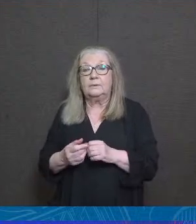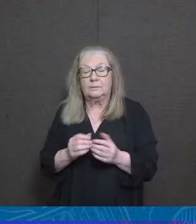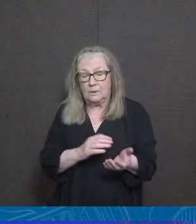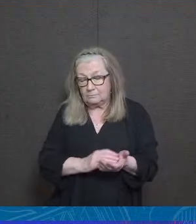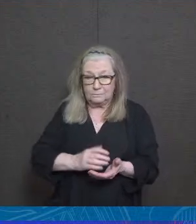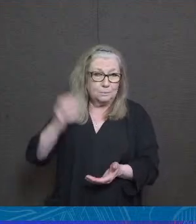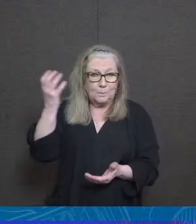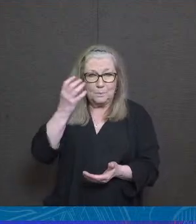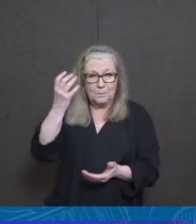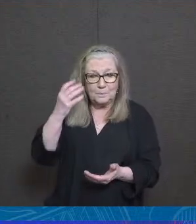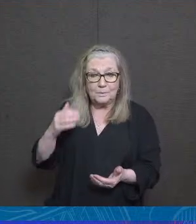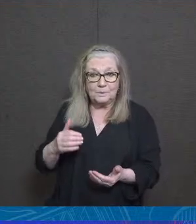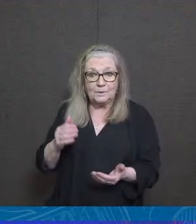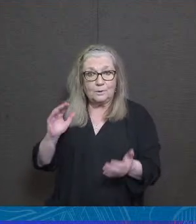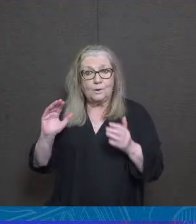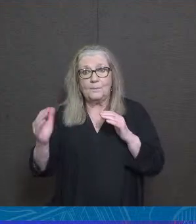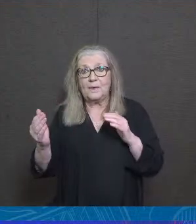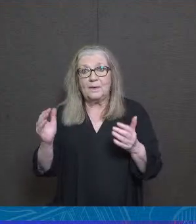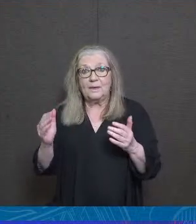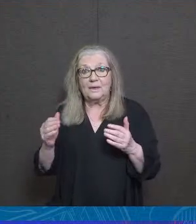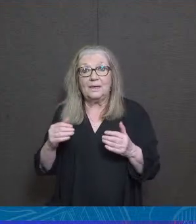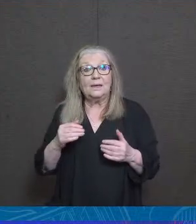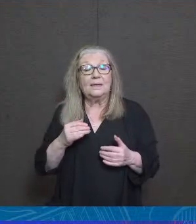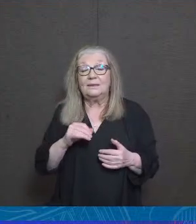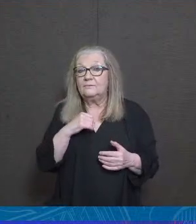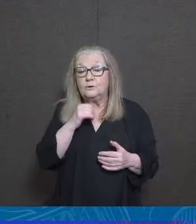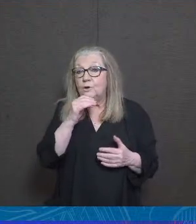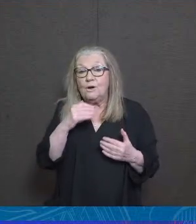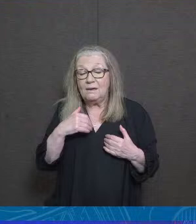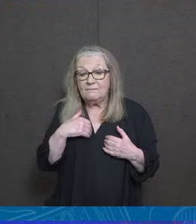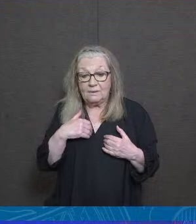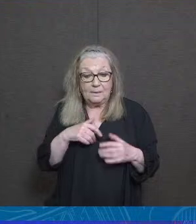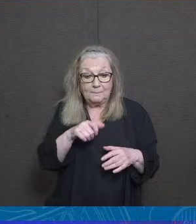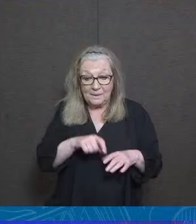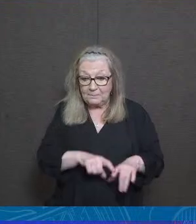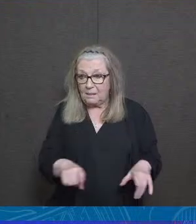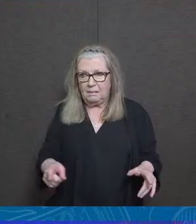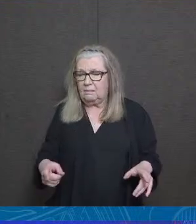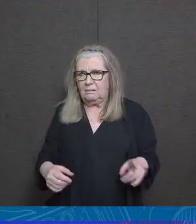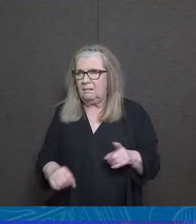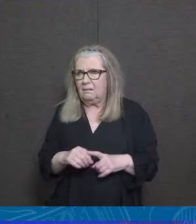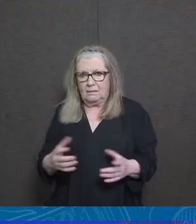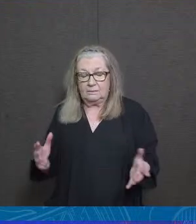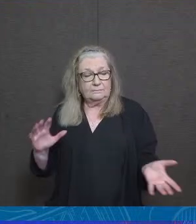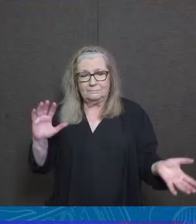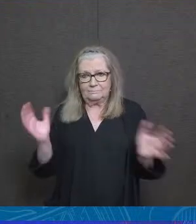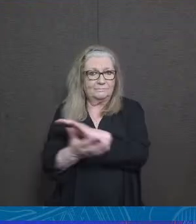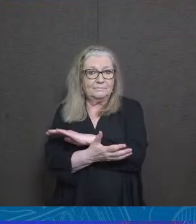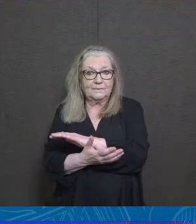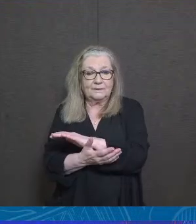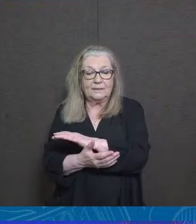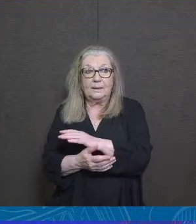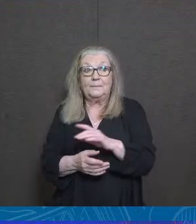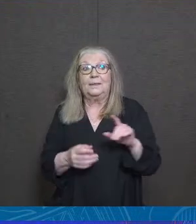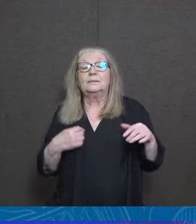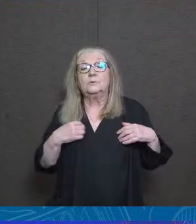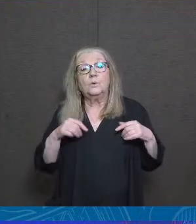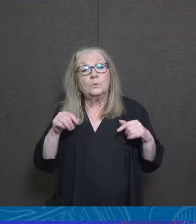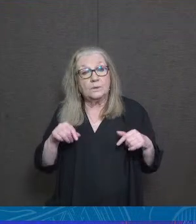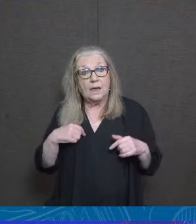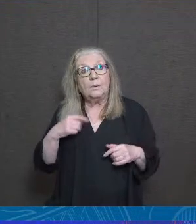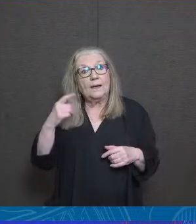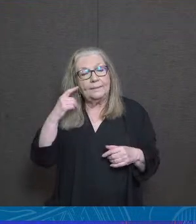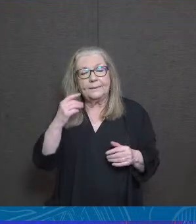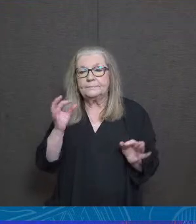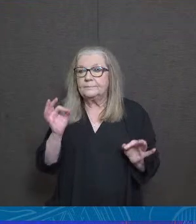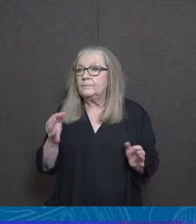is this going to help people on the ground. So we're actually doing that. I think it's a huge opportunity for citizen